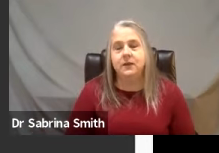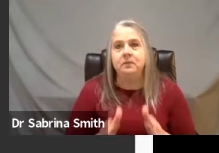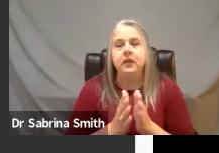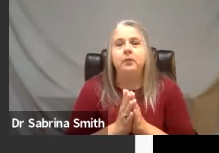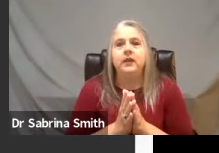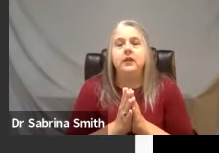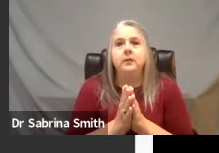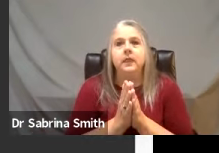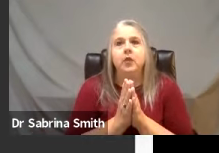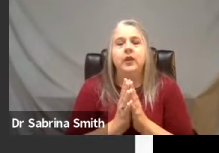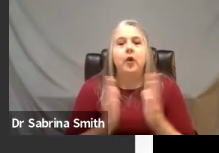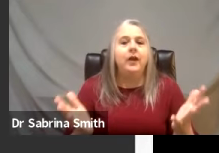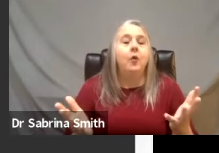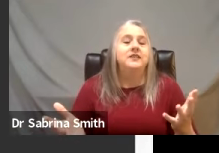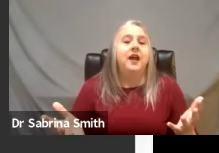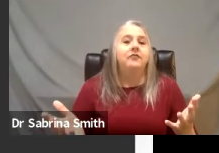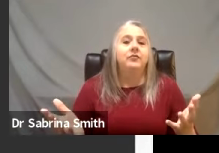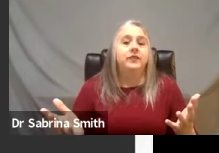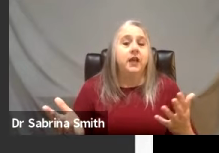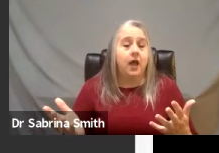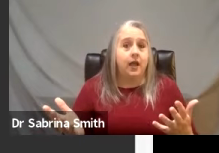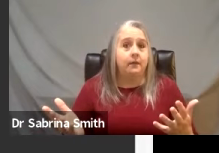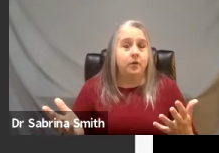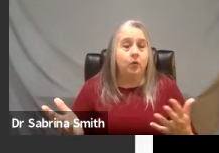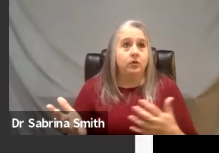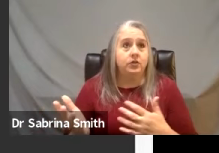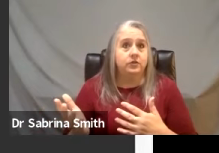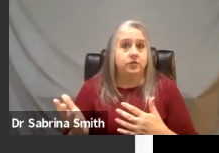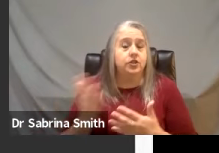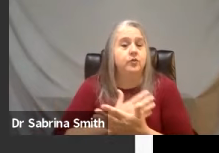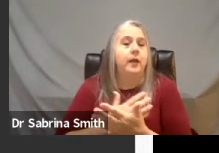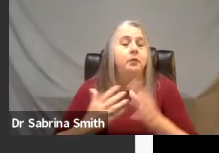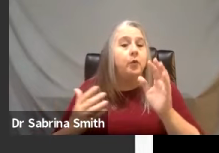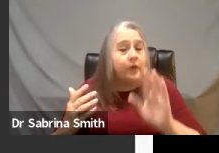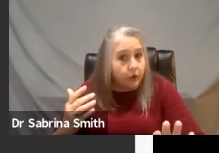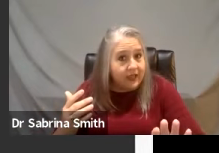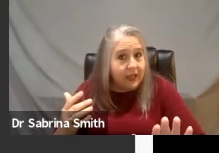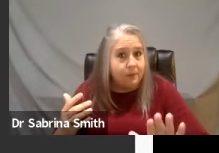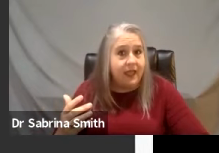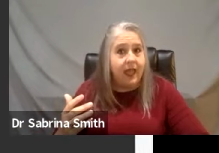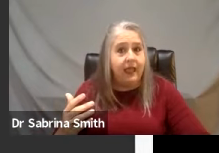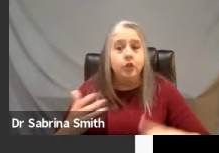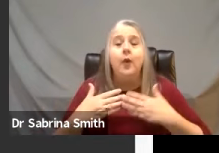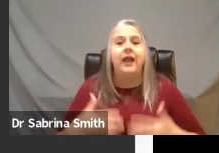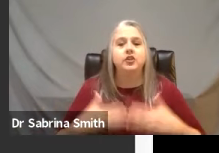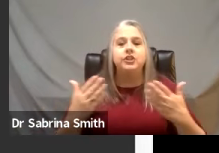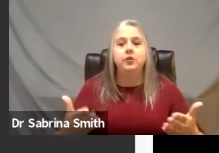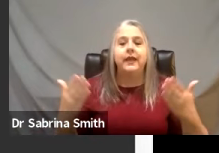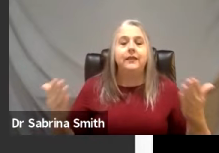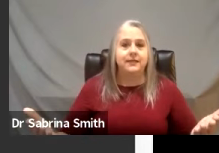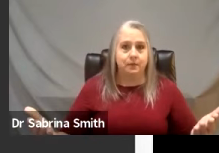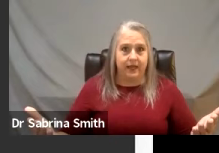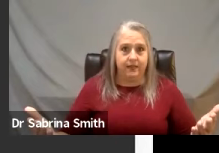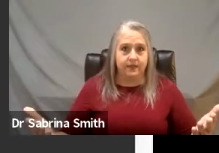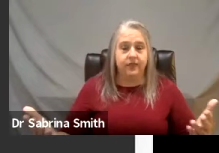product. But we don't always have the time or to do that. But when we go to the EIPA, you actually do